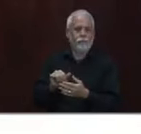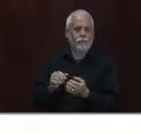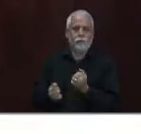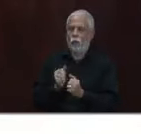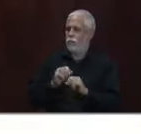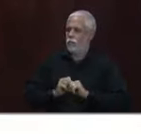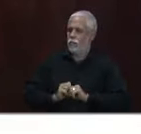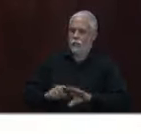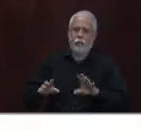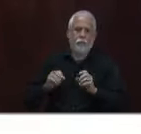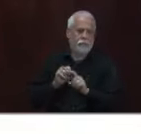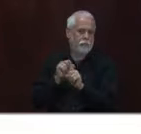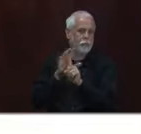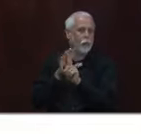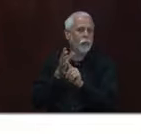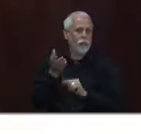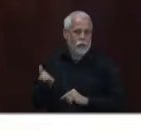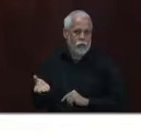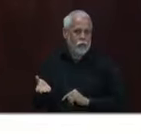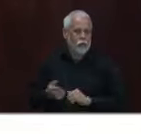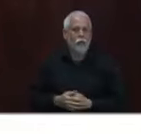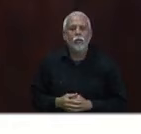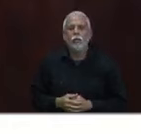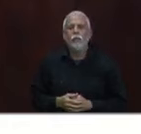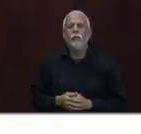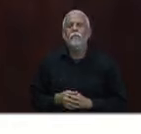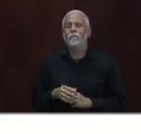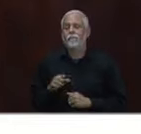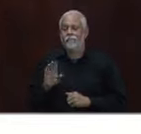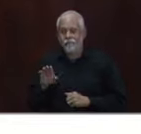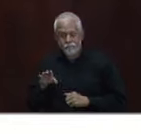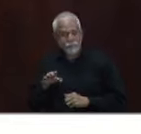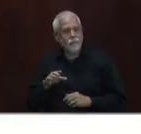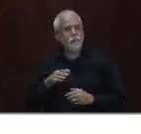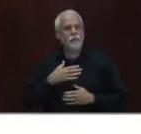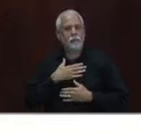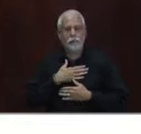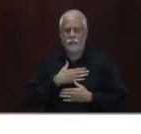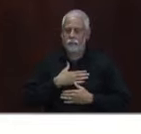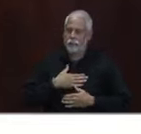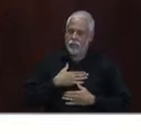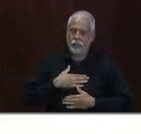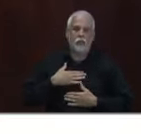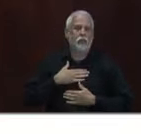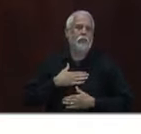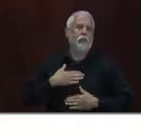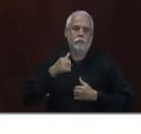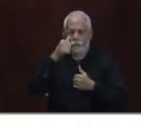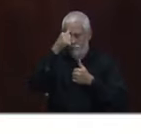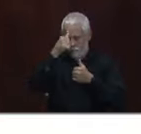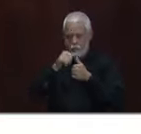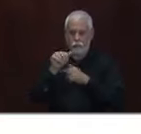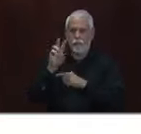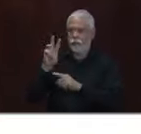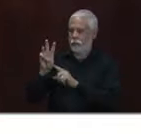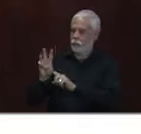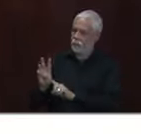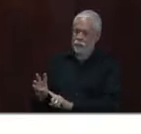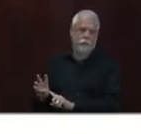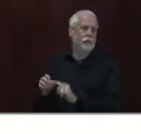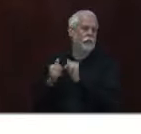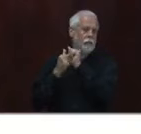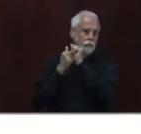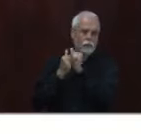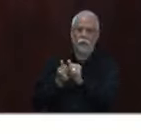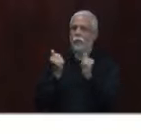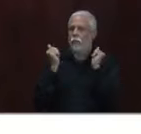spread and exposure. And so I just want to remind folks that please remember that the 3 W's must be followed all